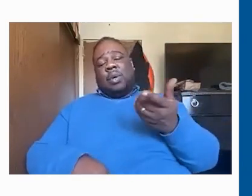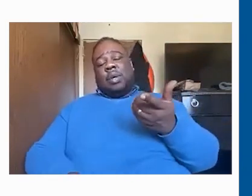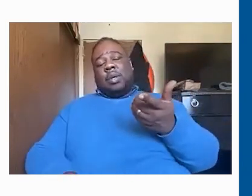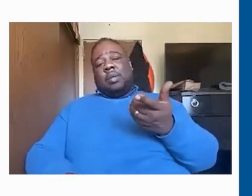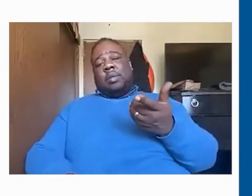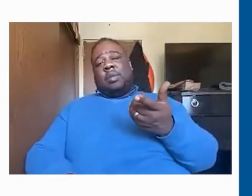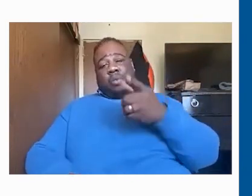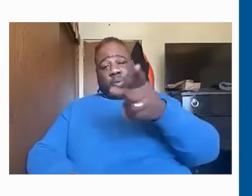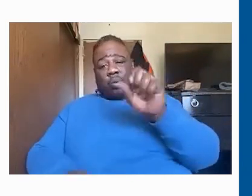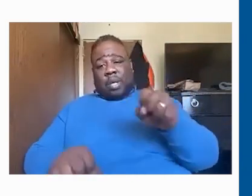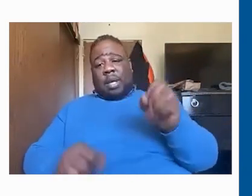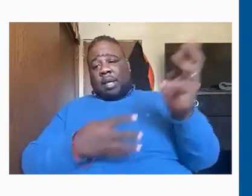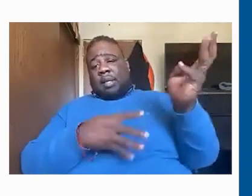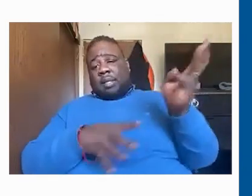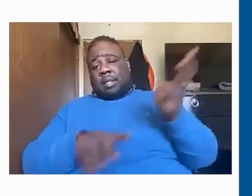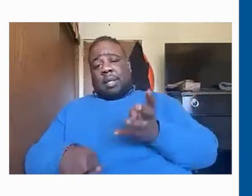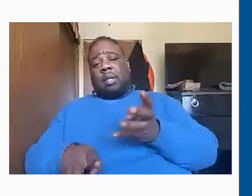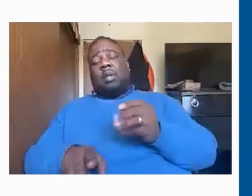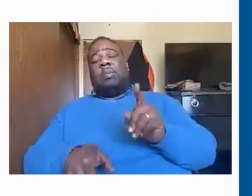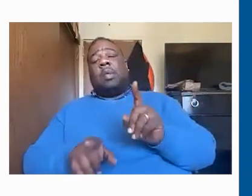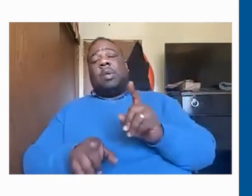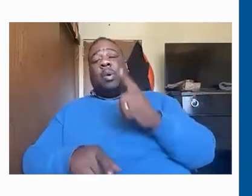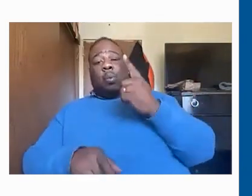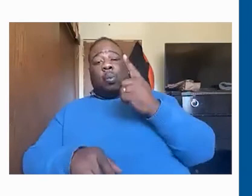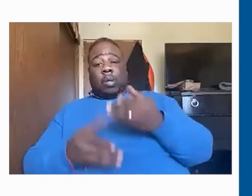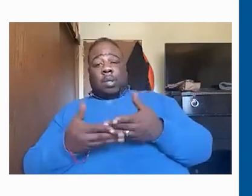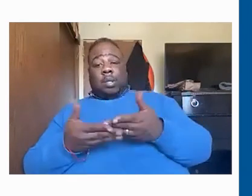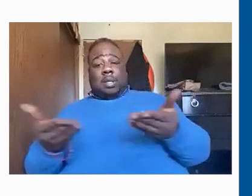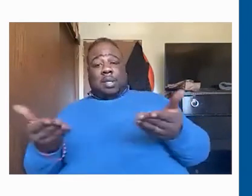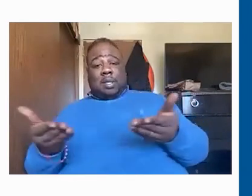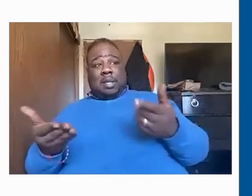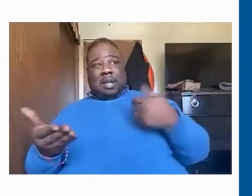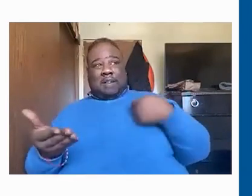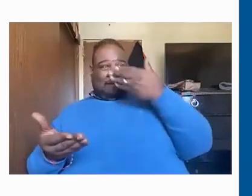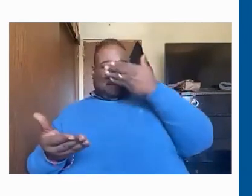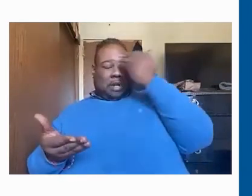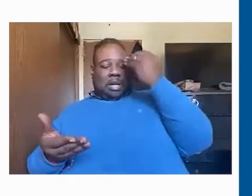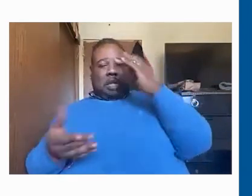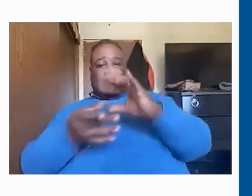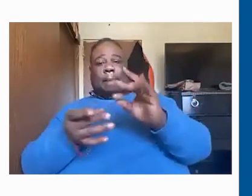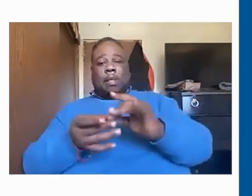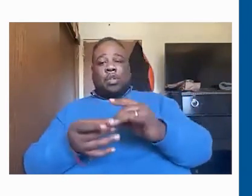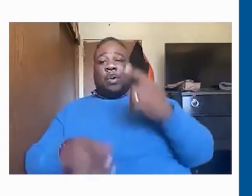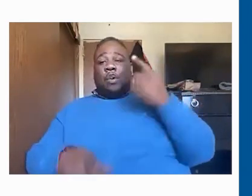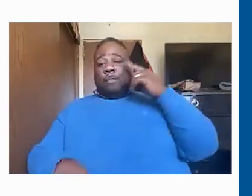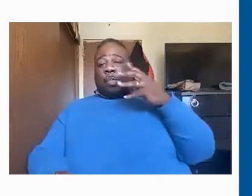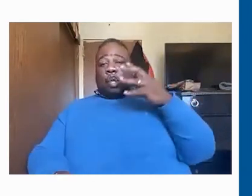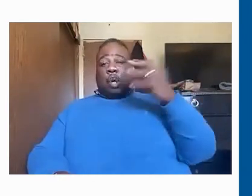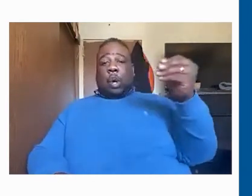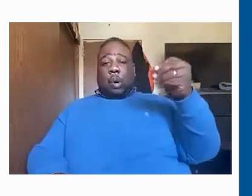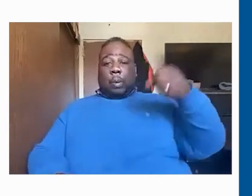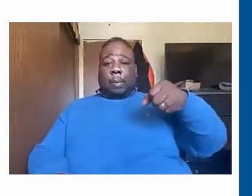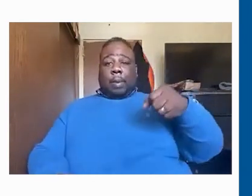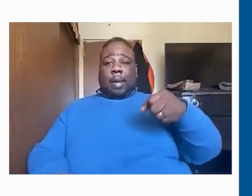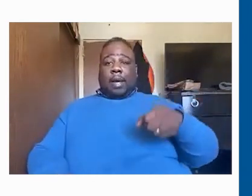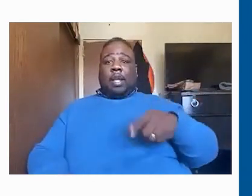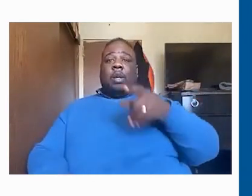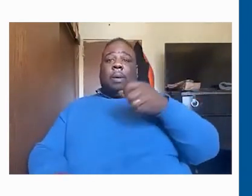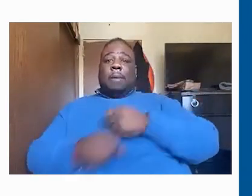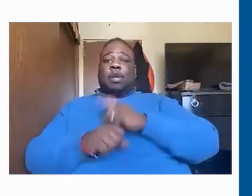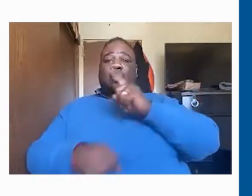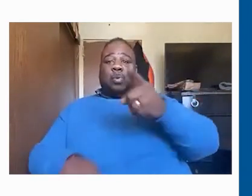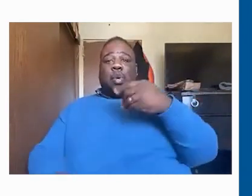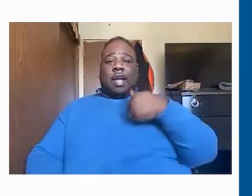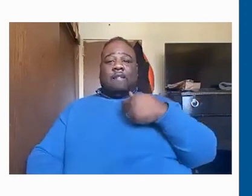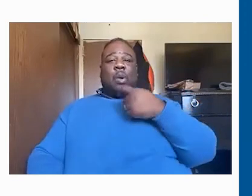can download it. One actual supply, which I forgot to mention, for a go bag, a whistle is actually also really a good tool to have,